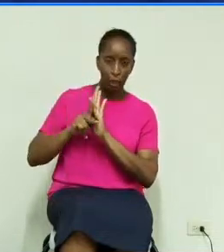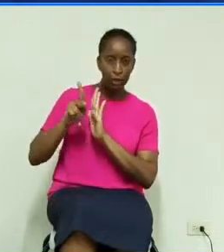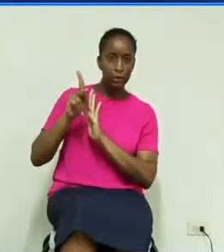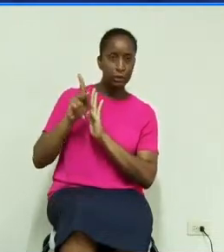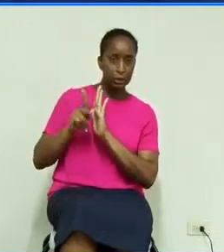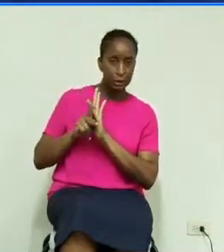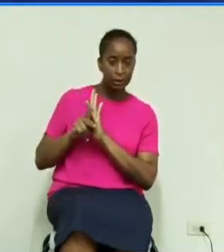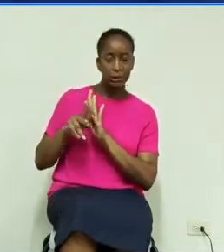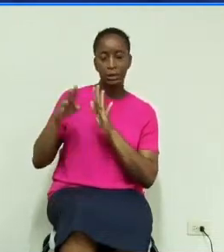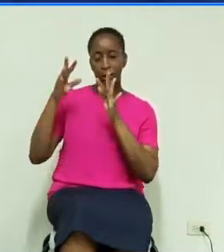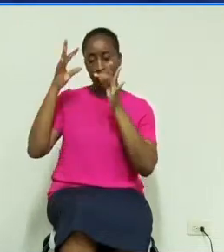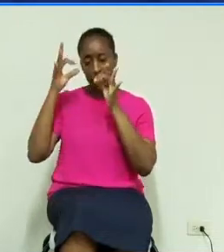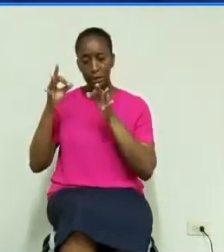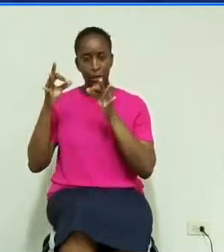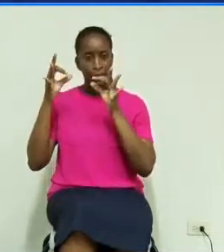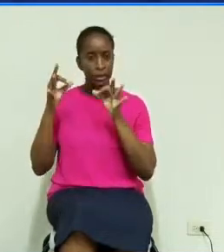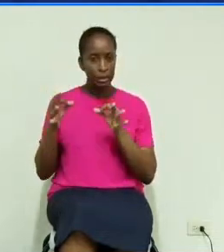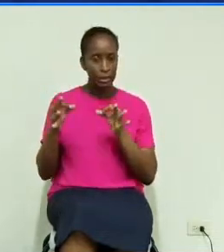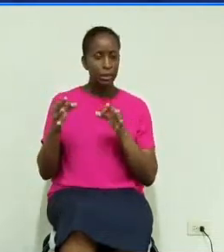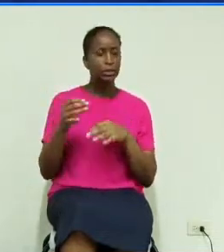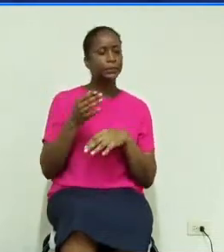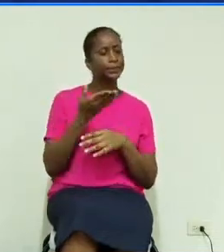perhaps provide a sober